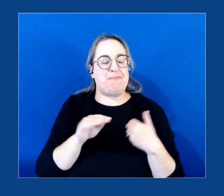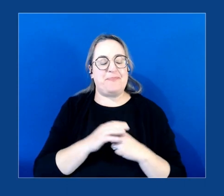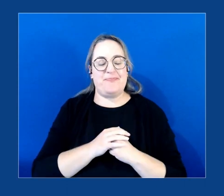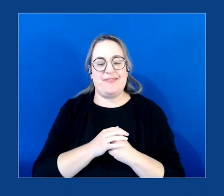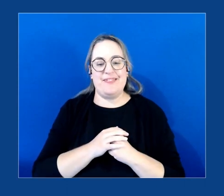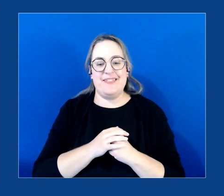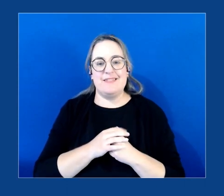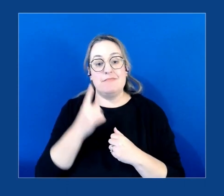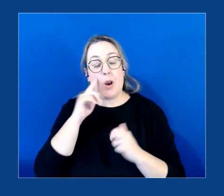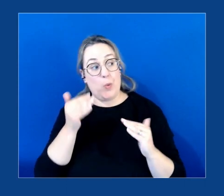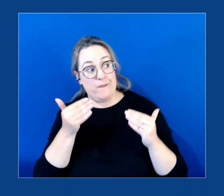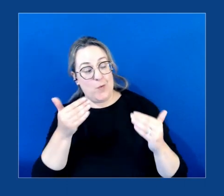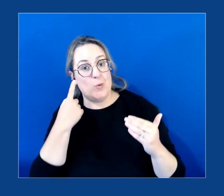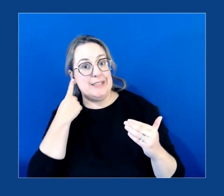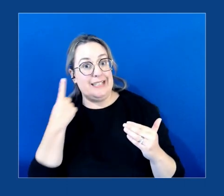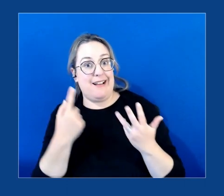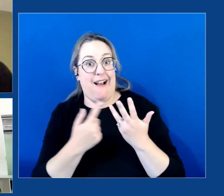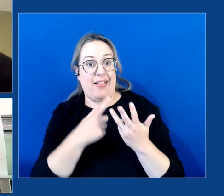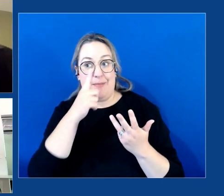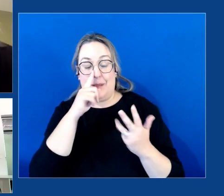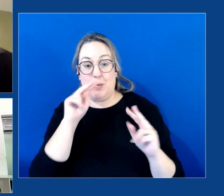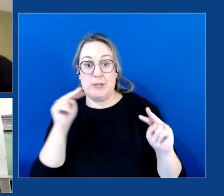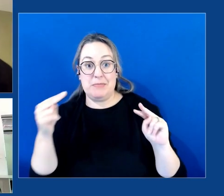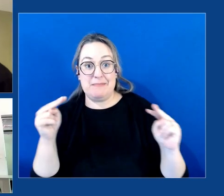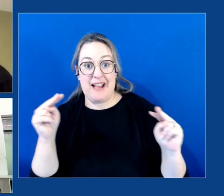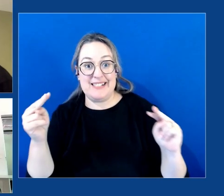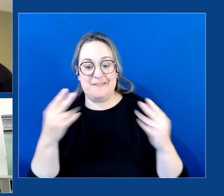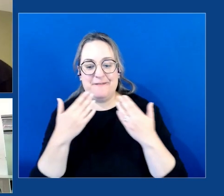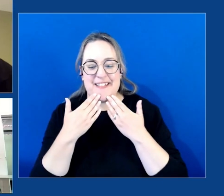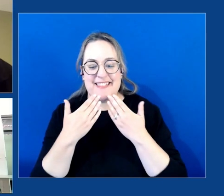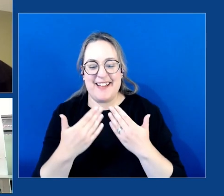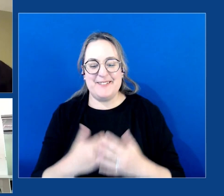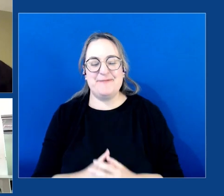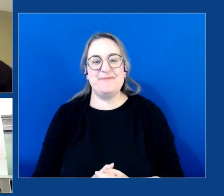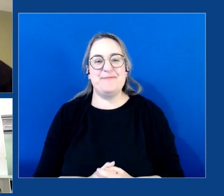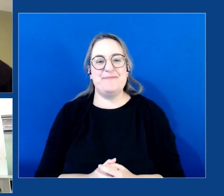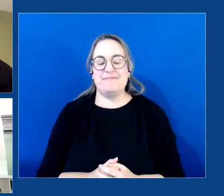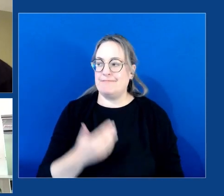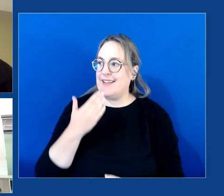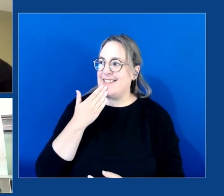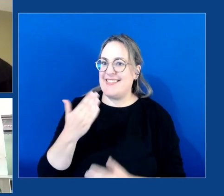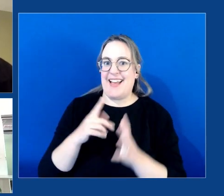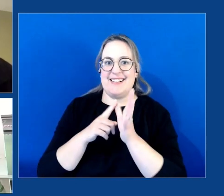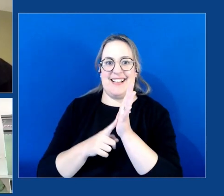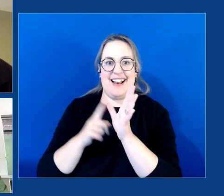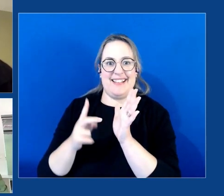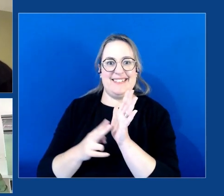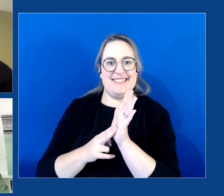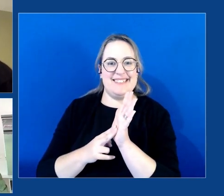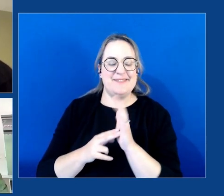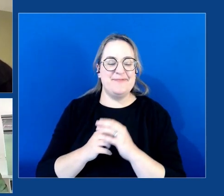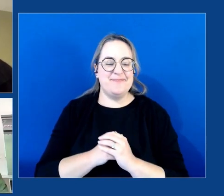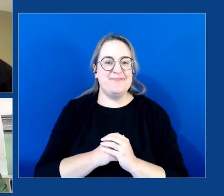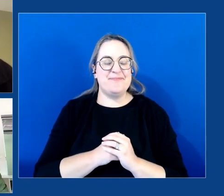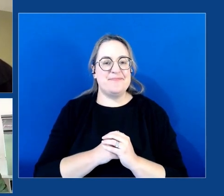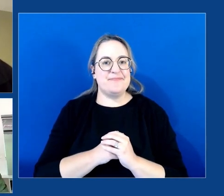And I look forward to hearing what other people say. Thanks very much. Thank you, Allan. Okay, so